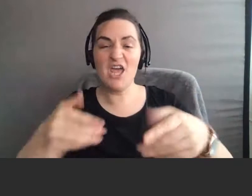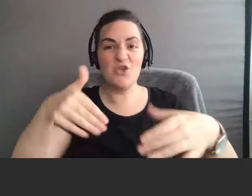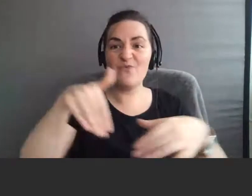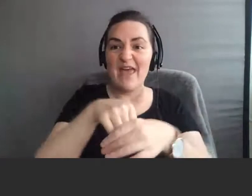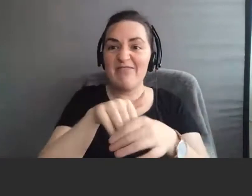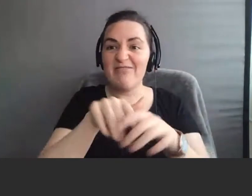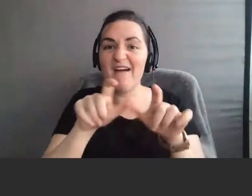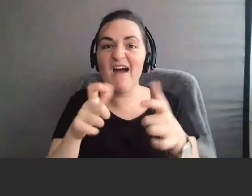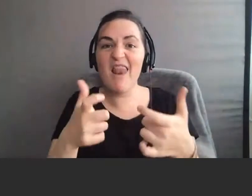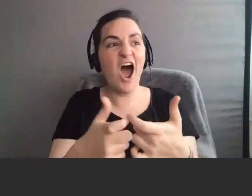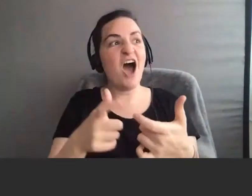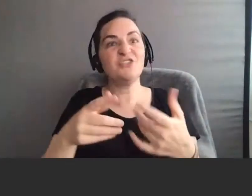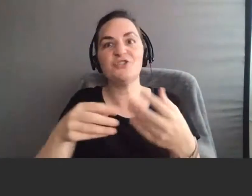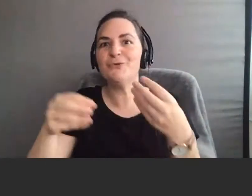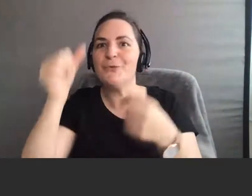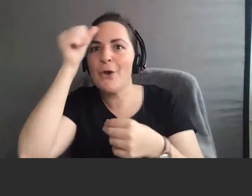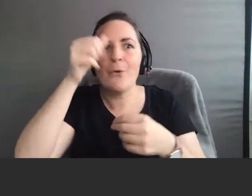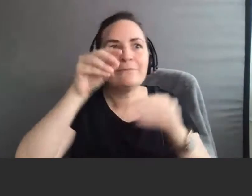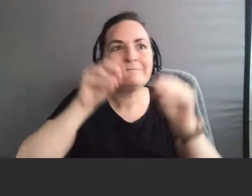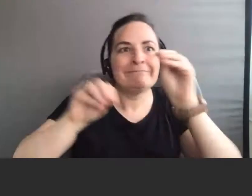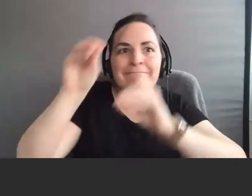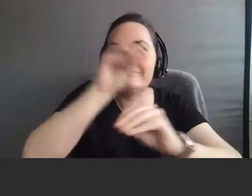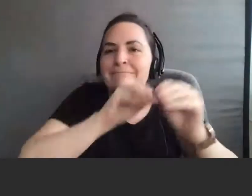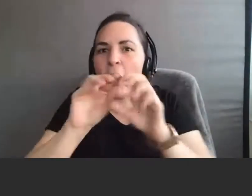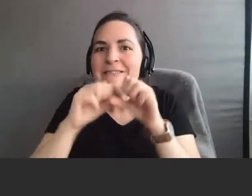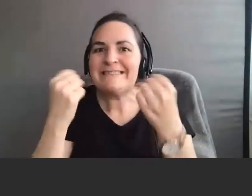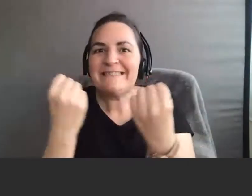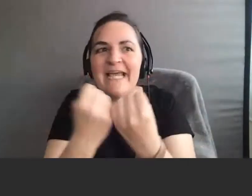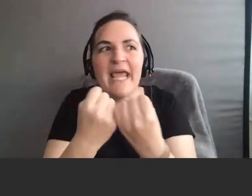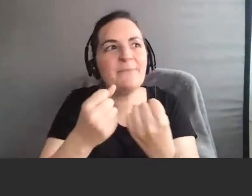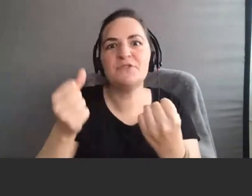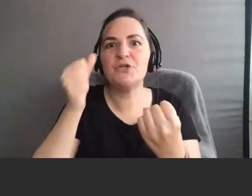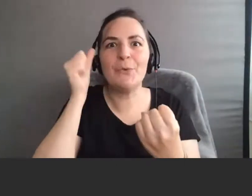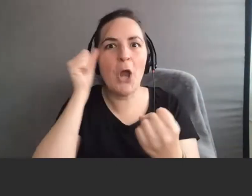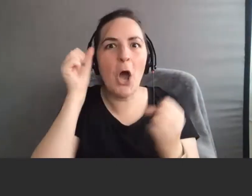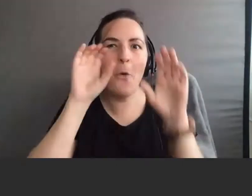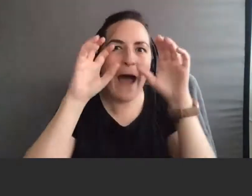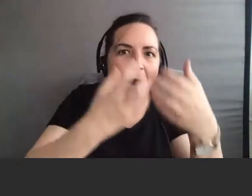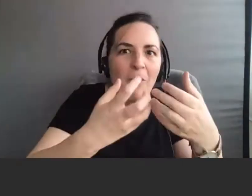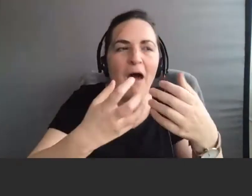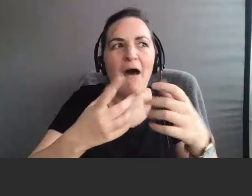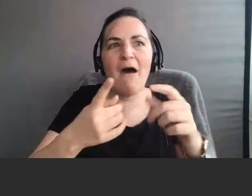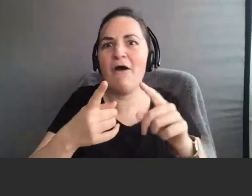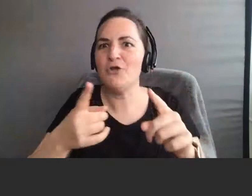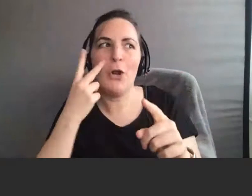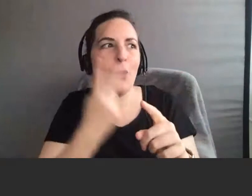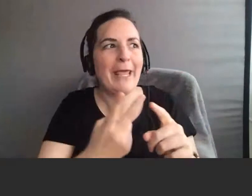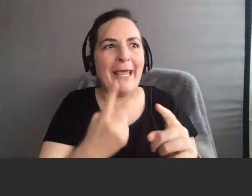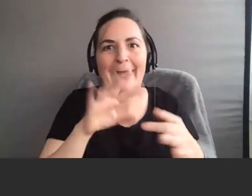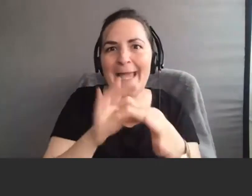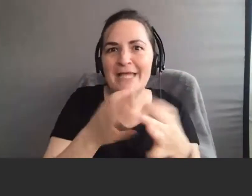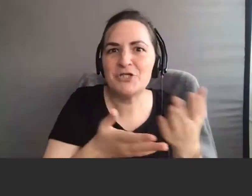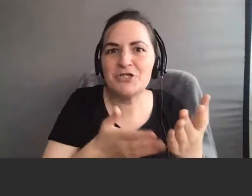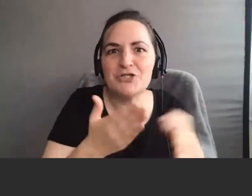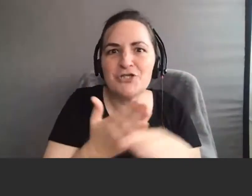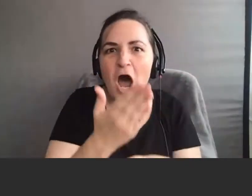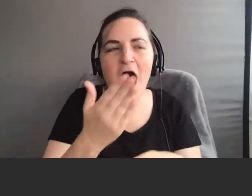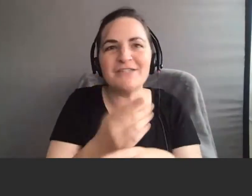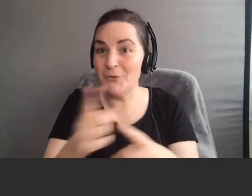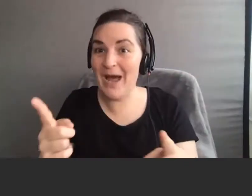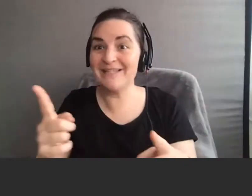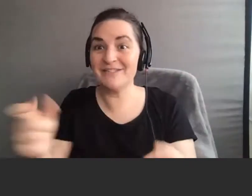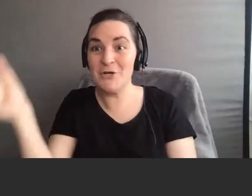You've worked out how it all works. You're going to be on Aula, you're going to be looking for the engagement tasks, you're going to be doing it, it's